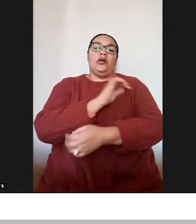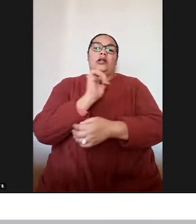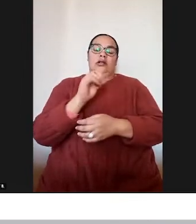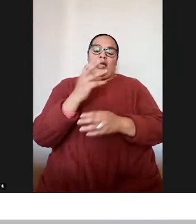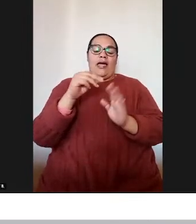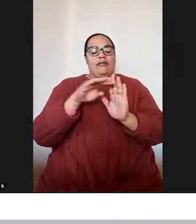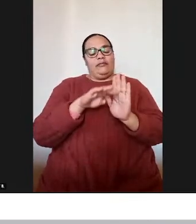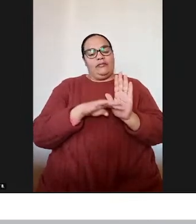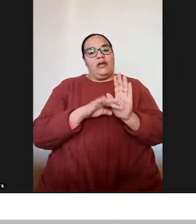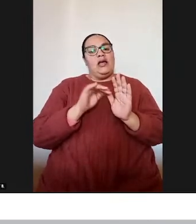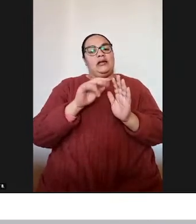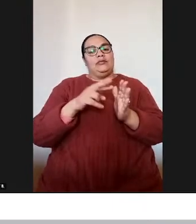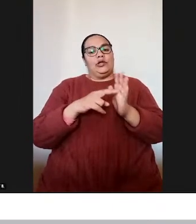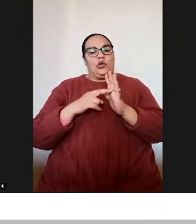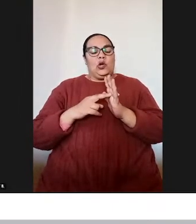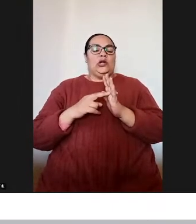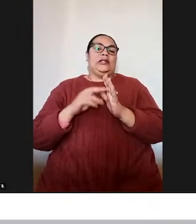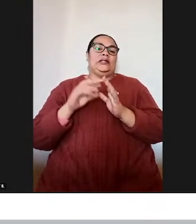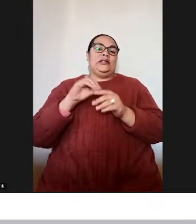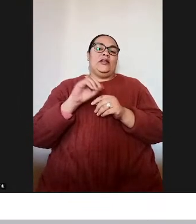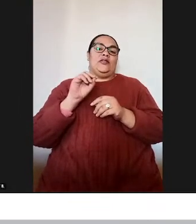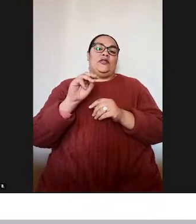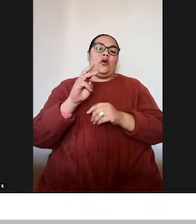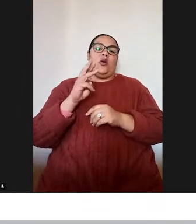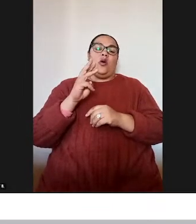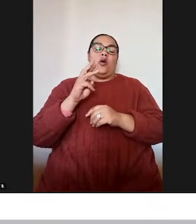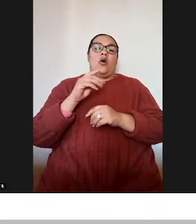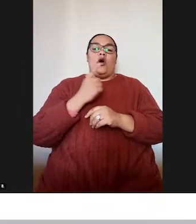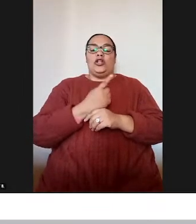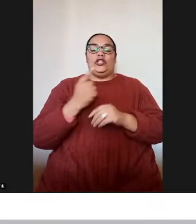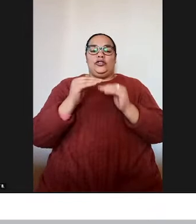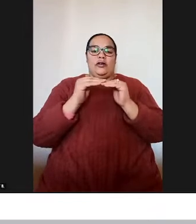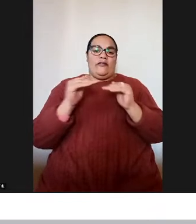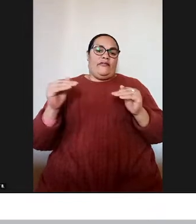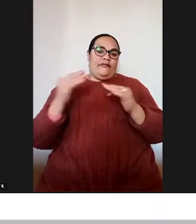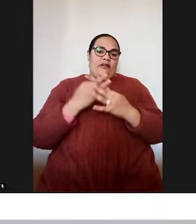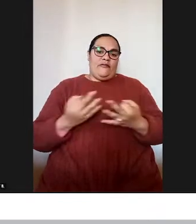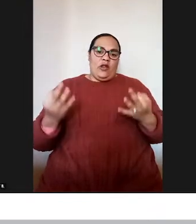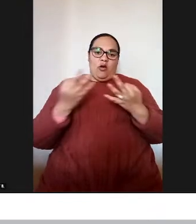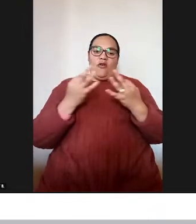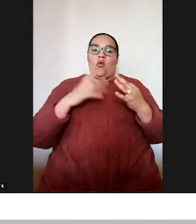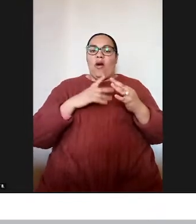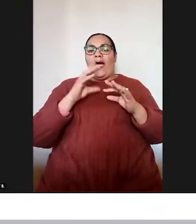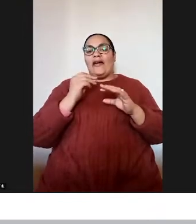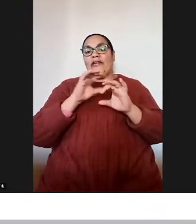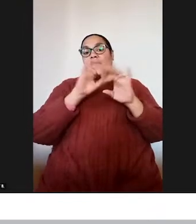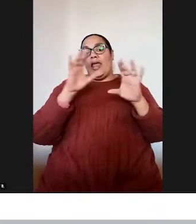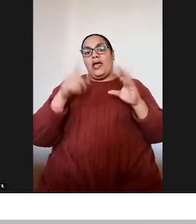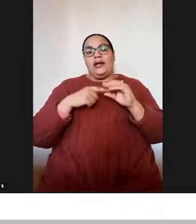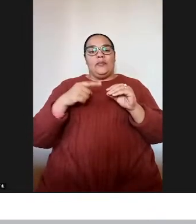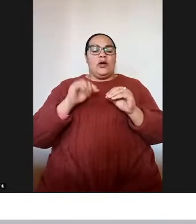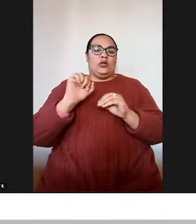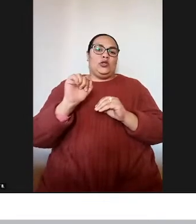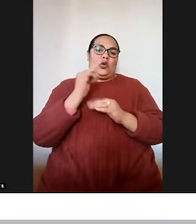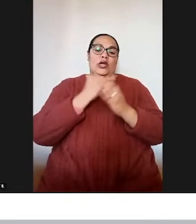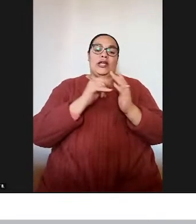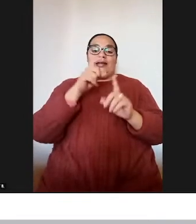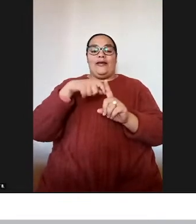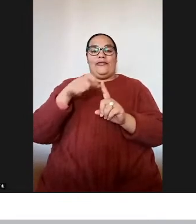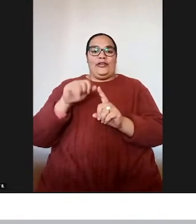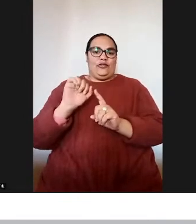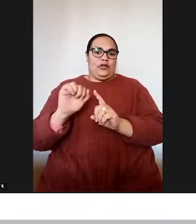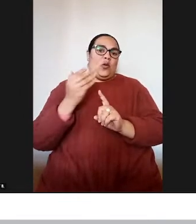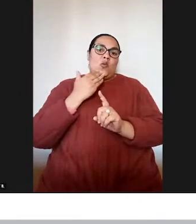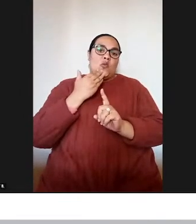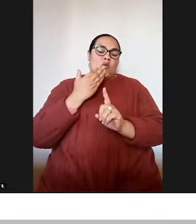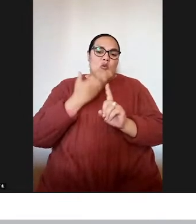the requirements against the walls on all of the floors, so that there is clarity around who those individuals are.